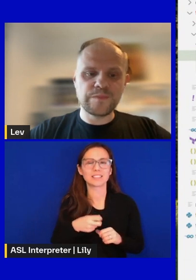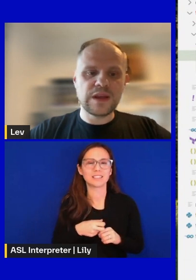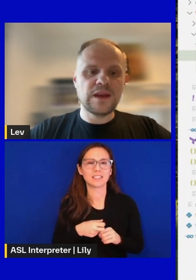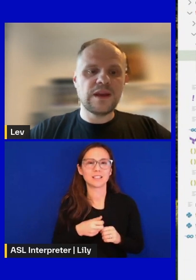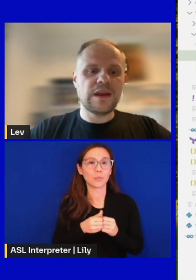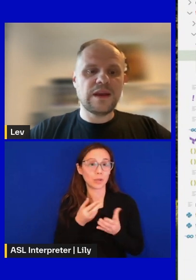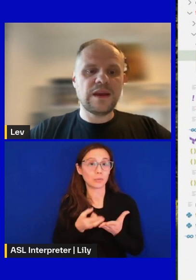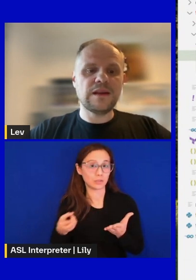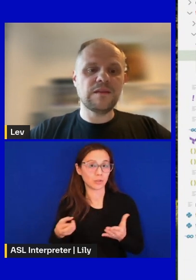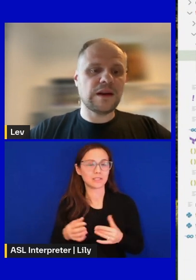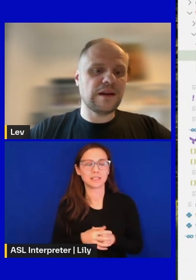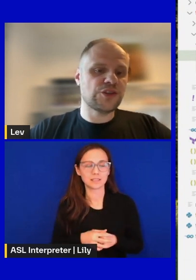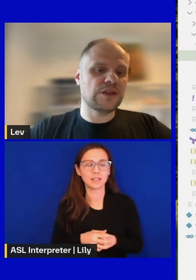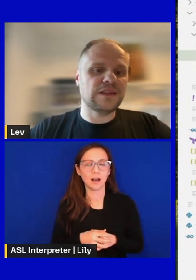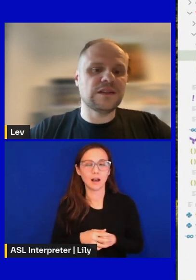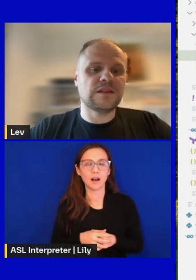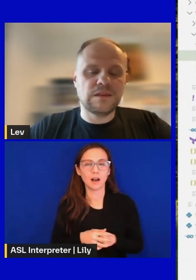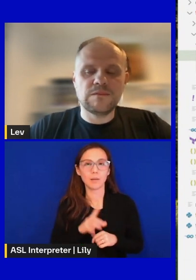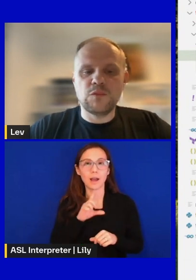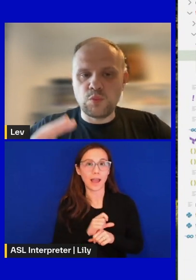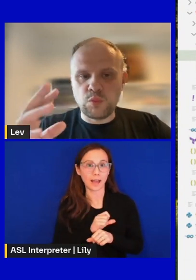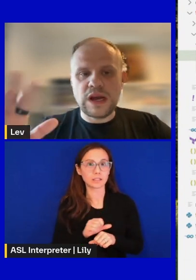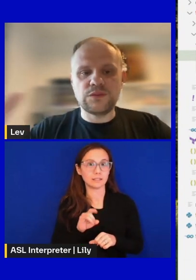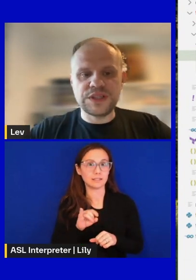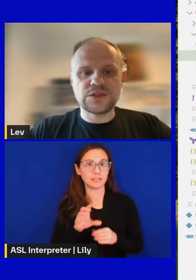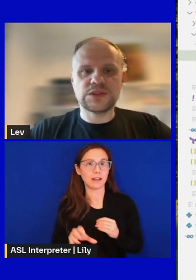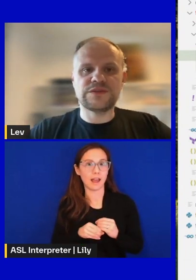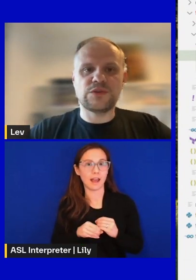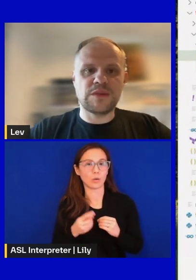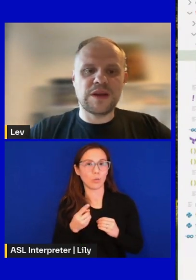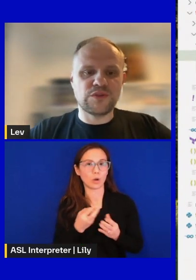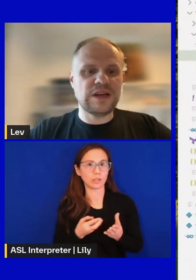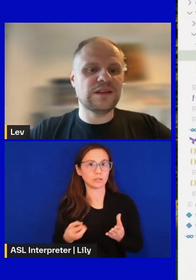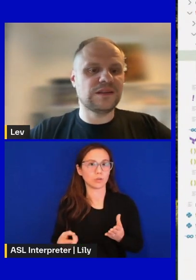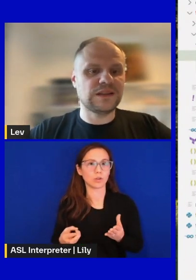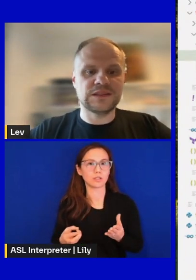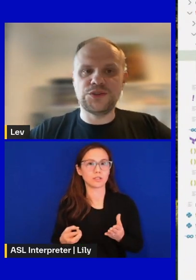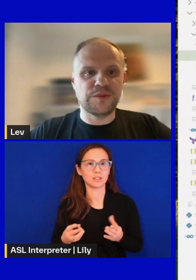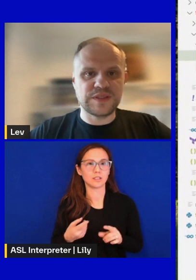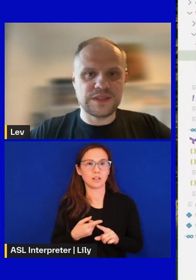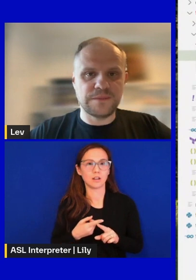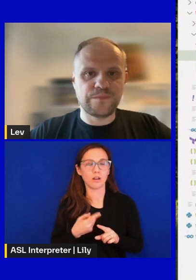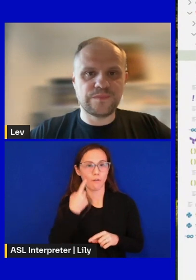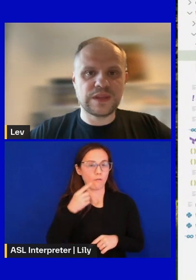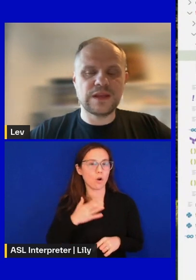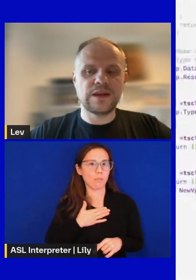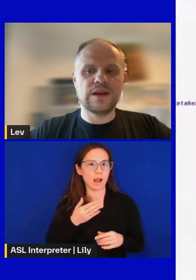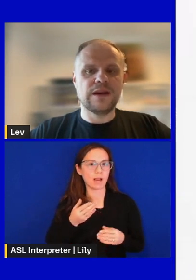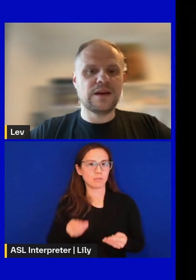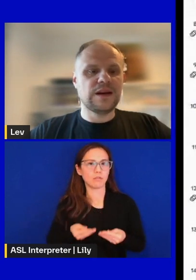resources. And I actually added one resource for my provider that is new VPC.